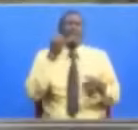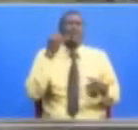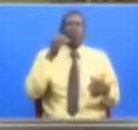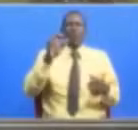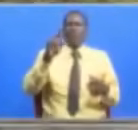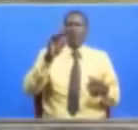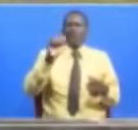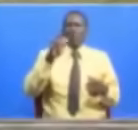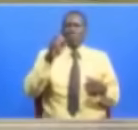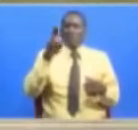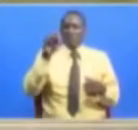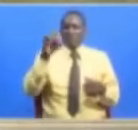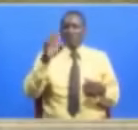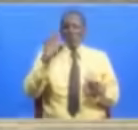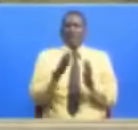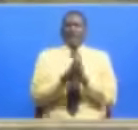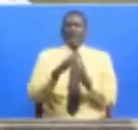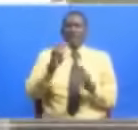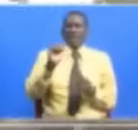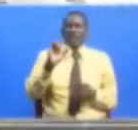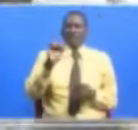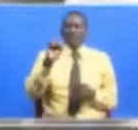the ASK Showground Road.